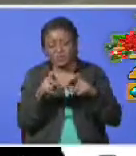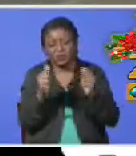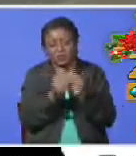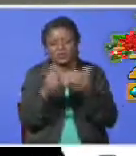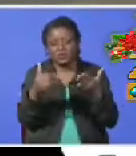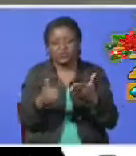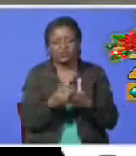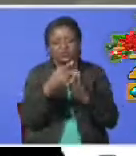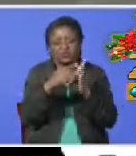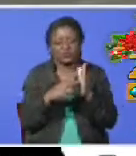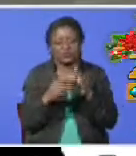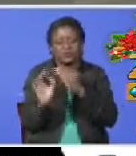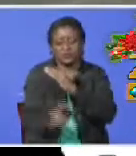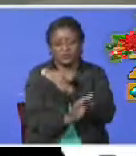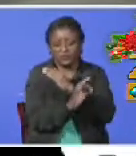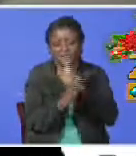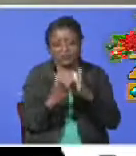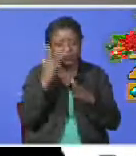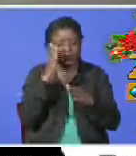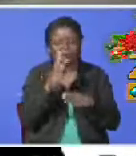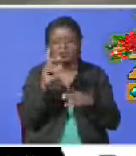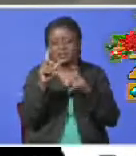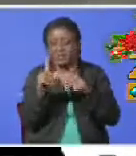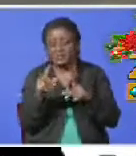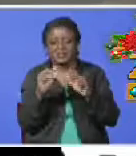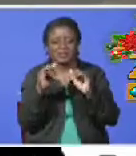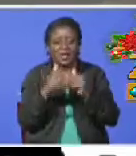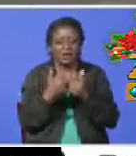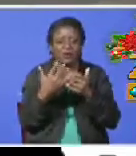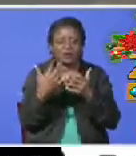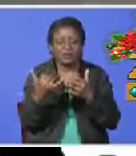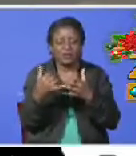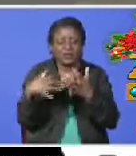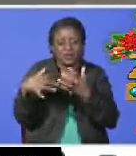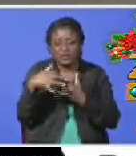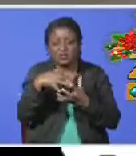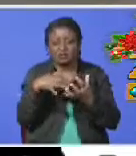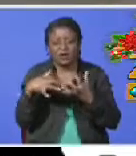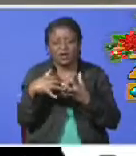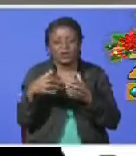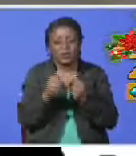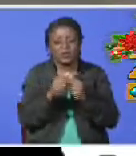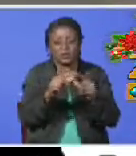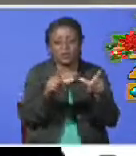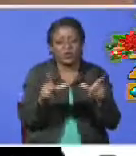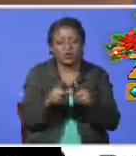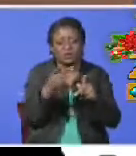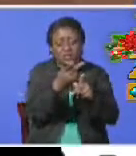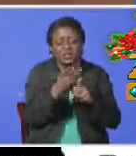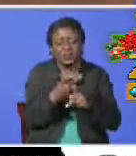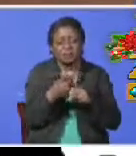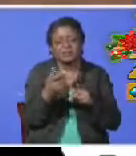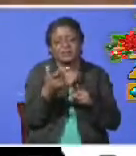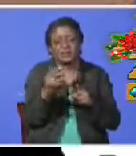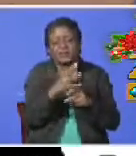will be tested. So it's just how to intermingle with the locals to keep a safe haven is a challenge.